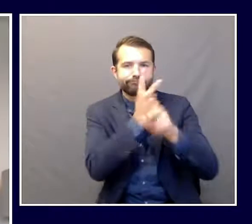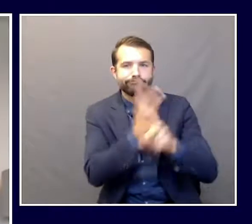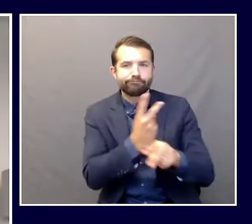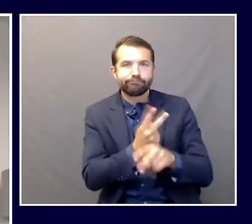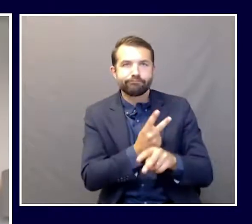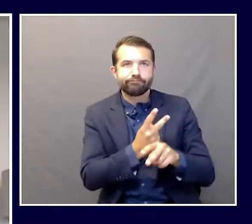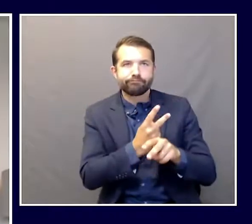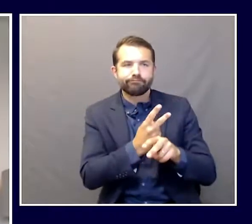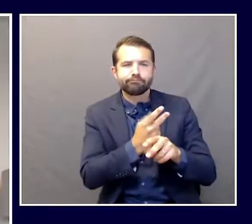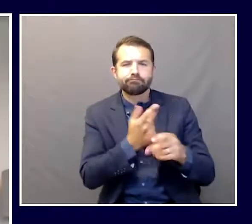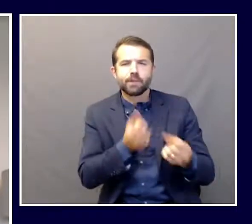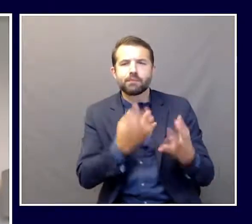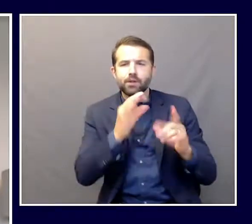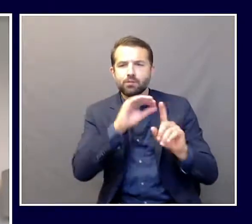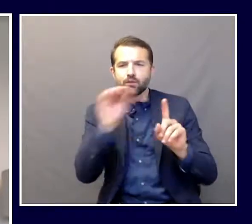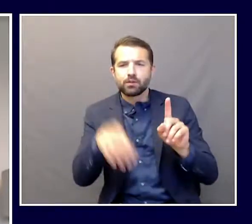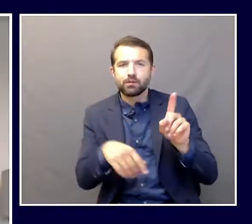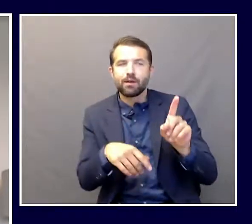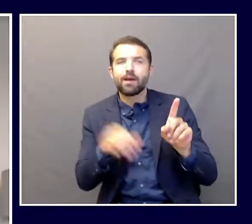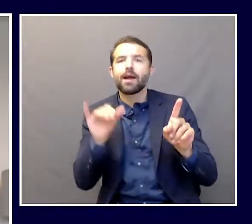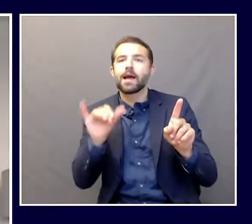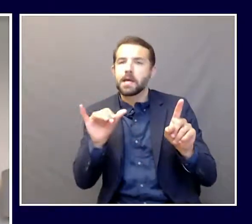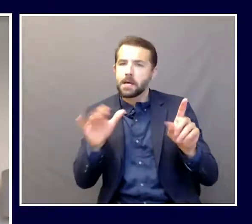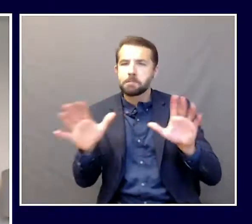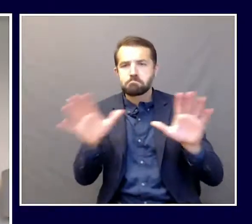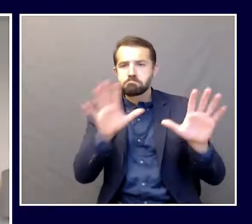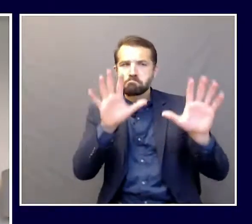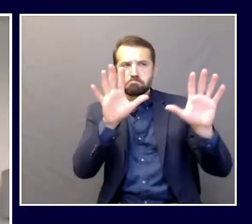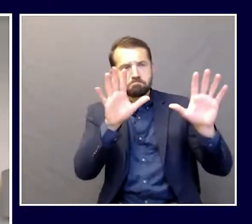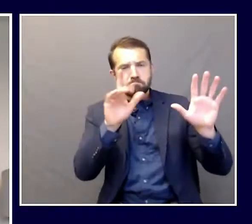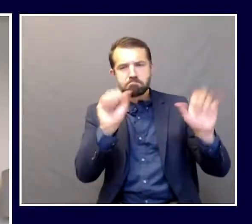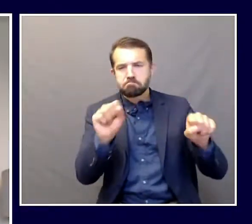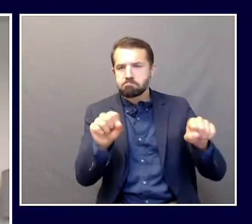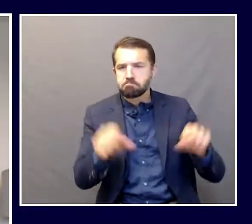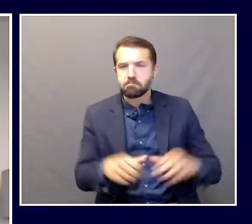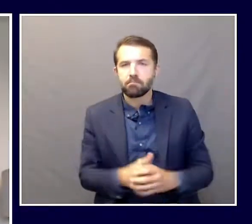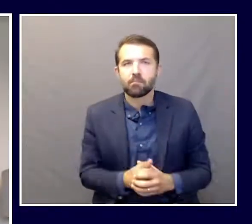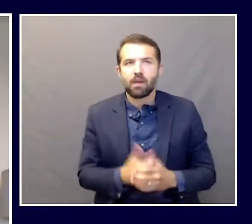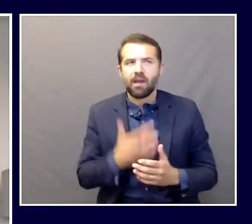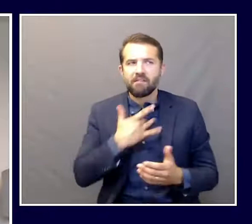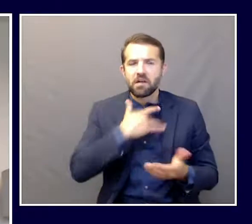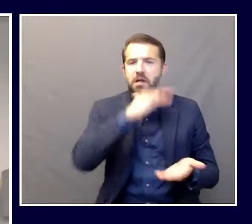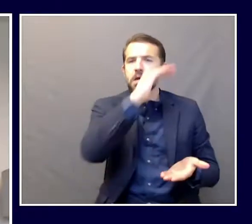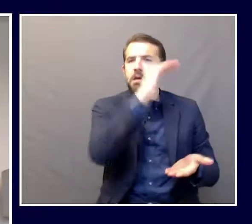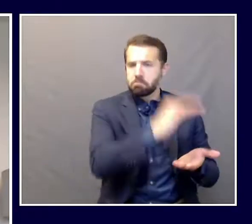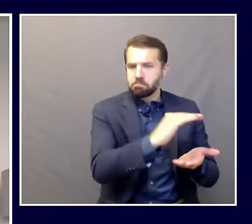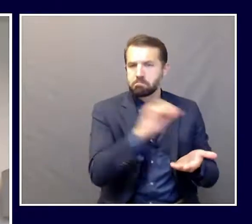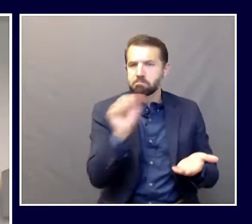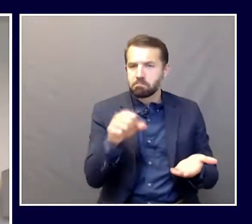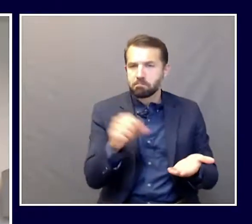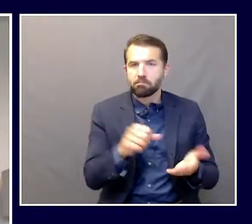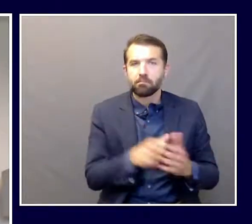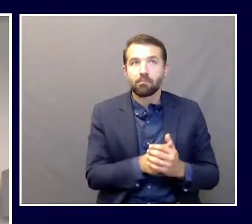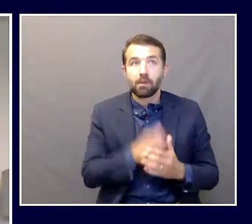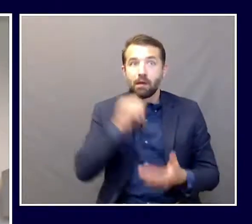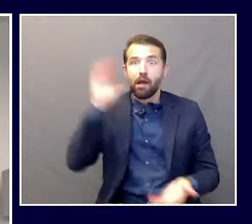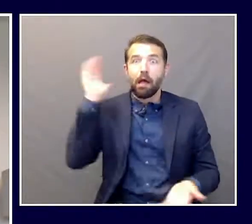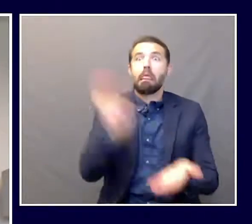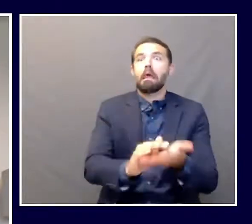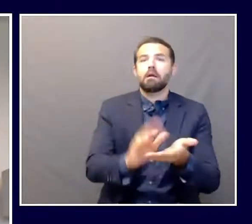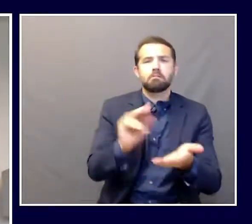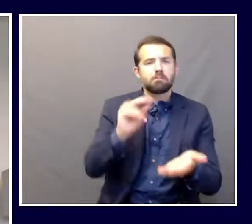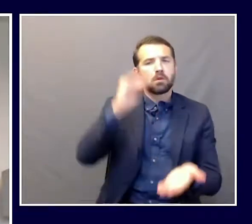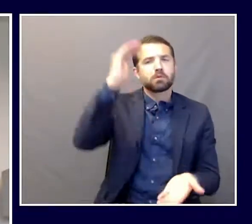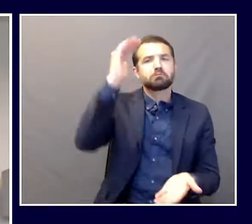you make that adjustment to really think about it as a matter of unvaccinated folks, you see that our testing volumes are still in a